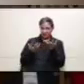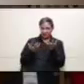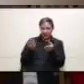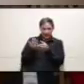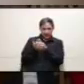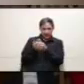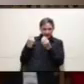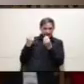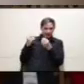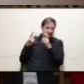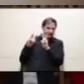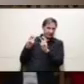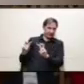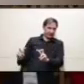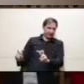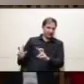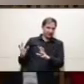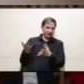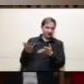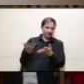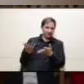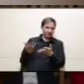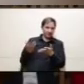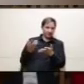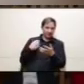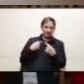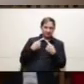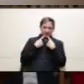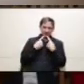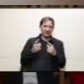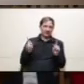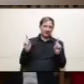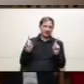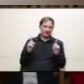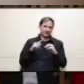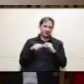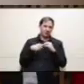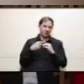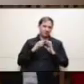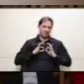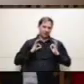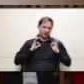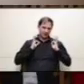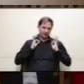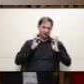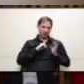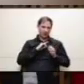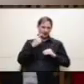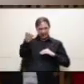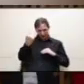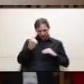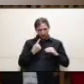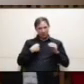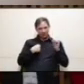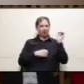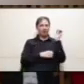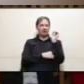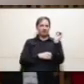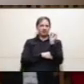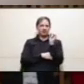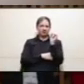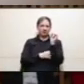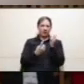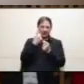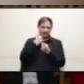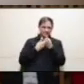under investigation. But I did make my statement as the mayor because the Hawks, they came to my office and what they asked